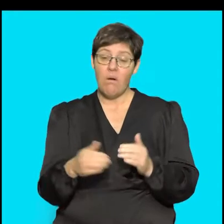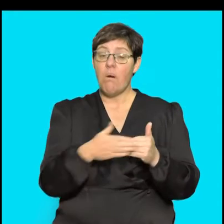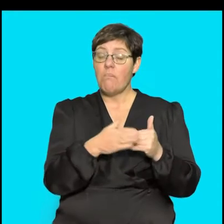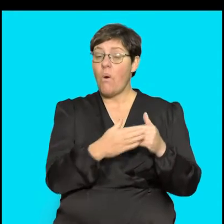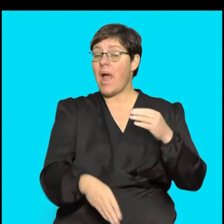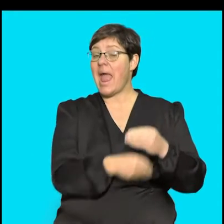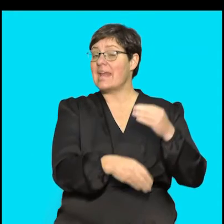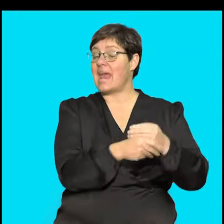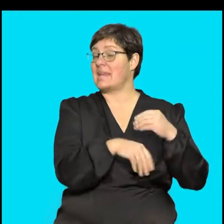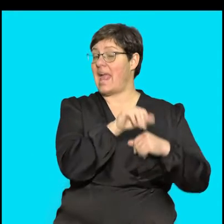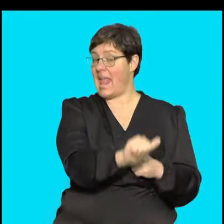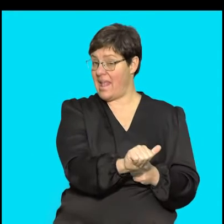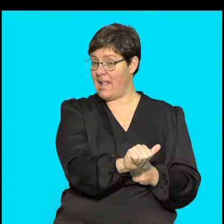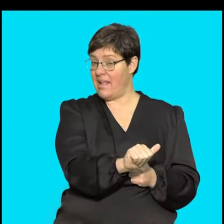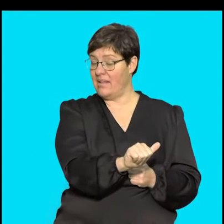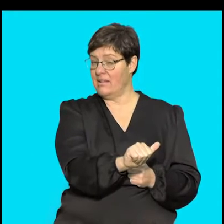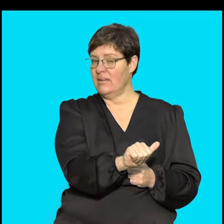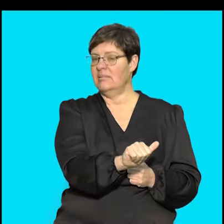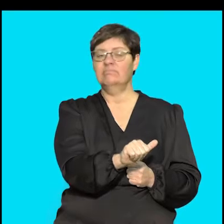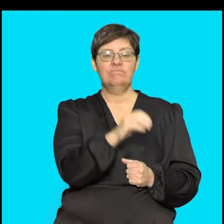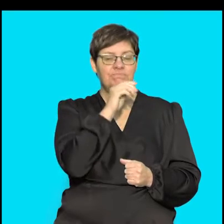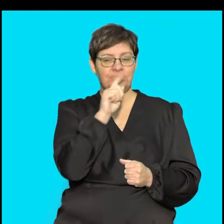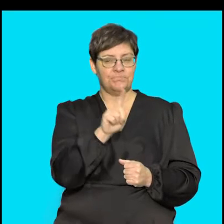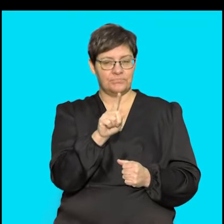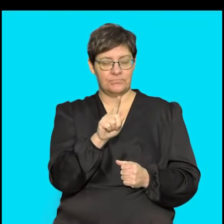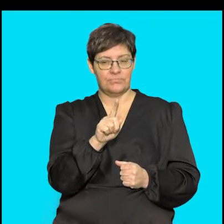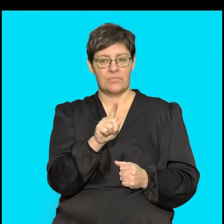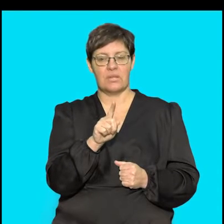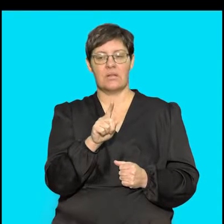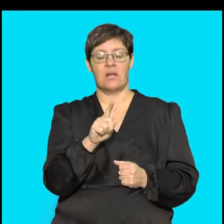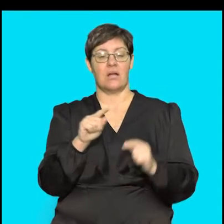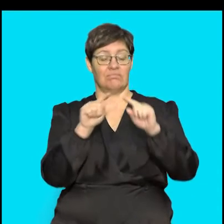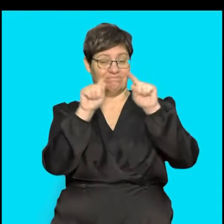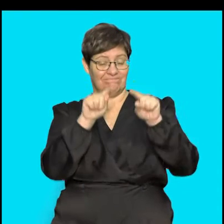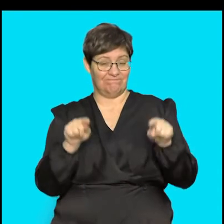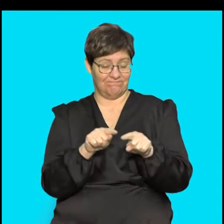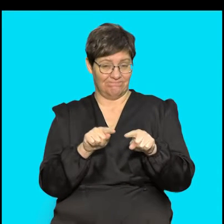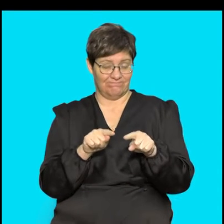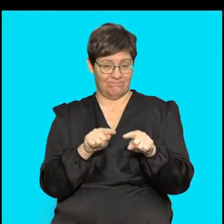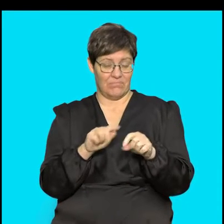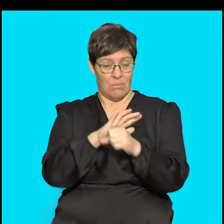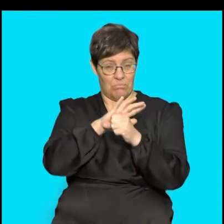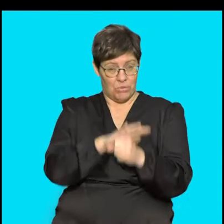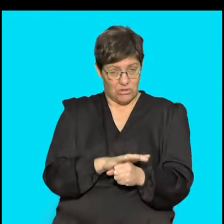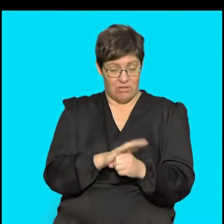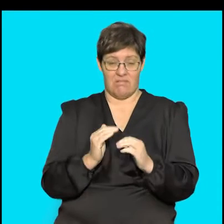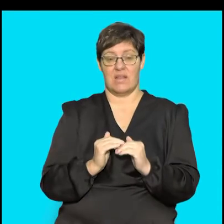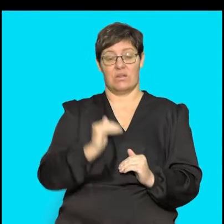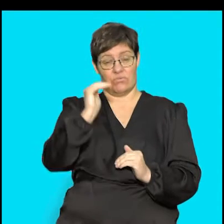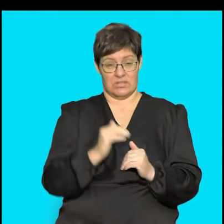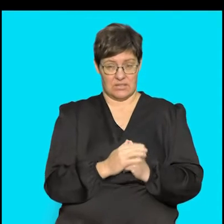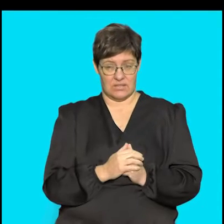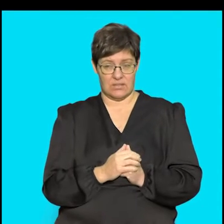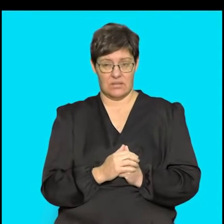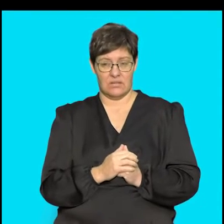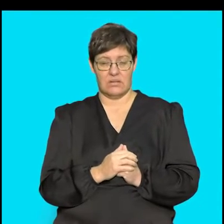more A is added to the closed system, it basically means that the concentration of A is increased.